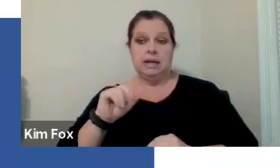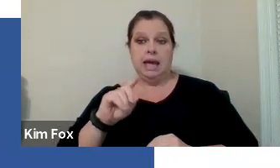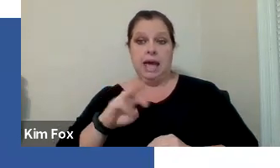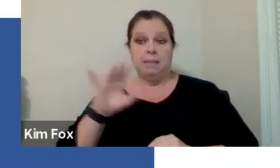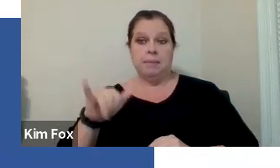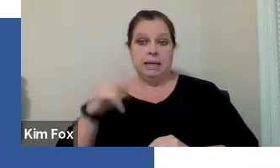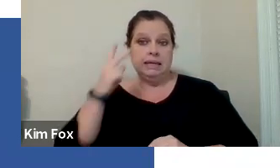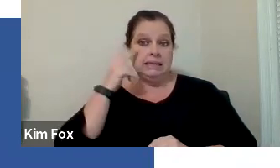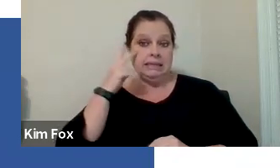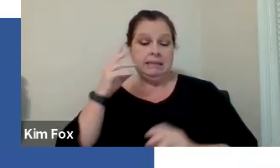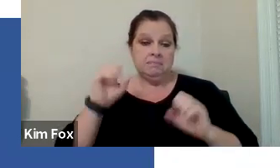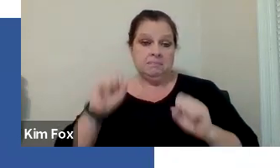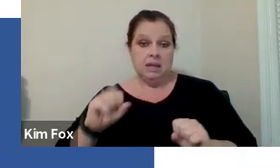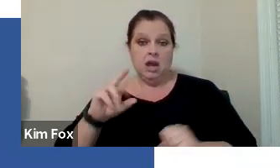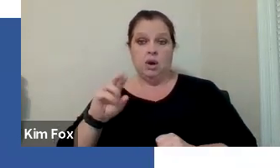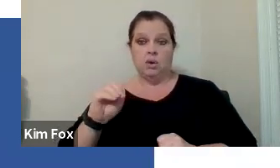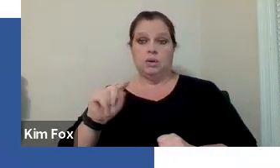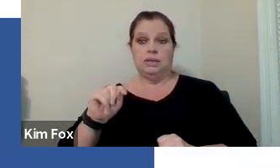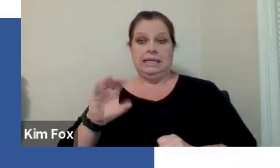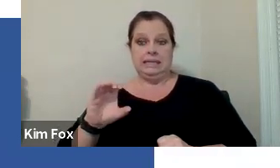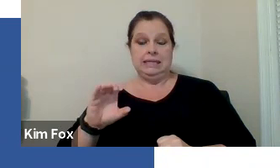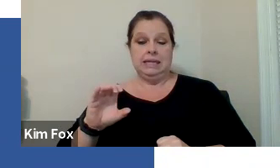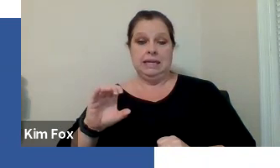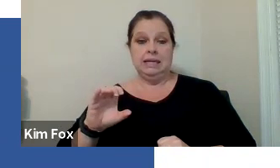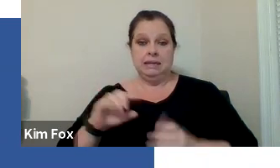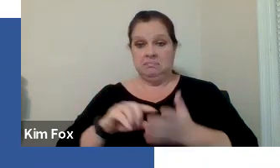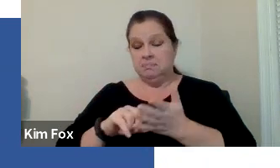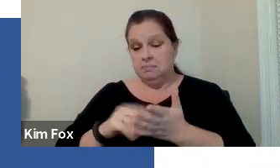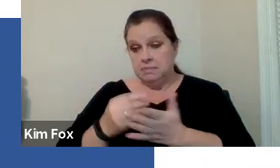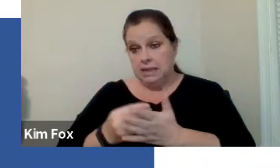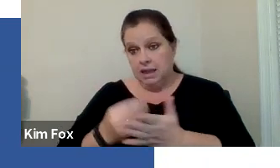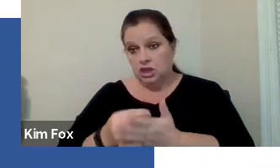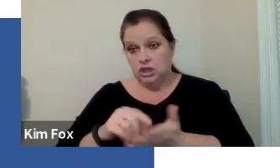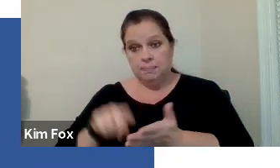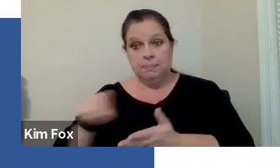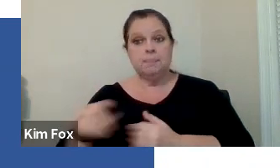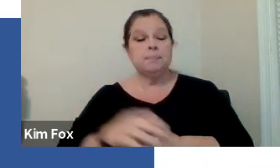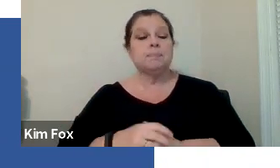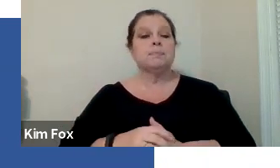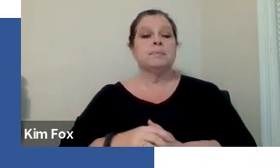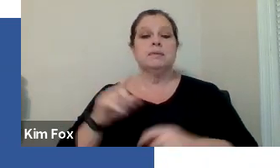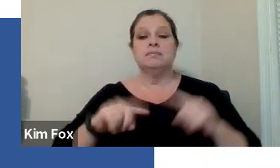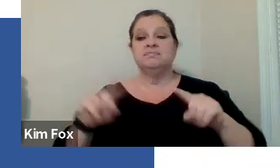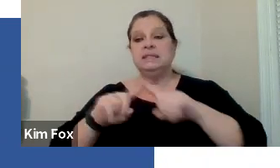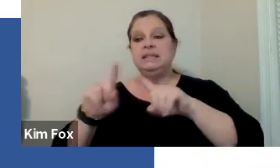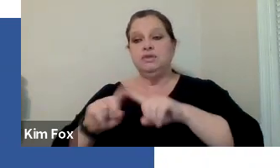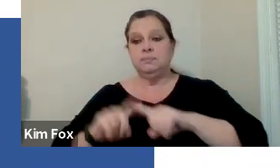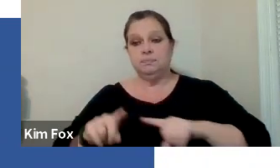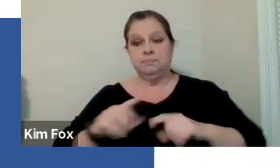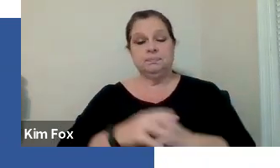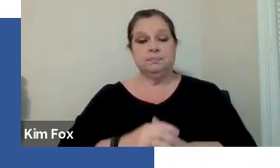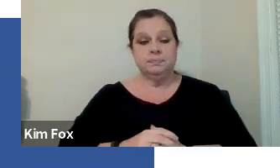an ROTC scholarship. And those processes are different for each of the branches.